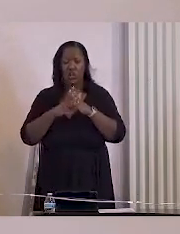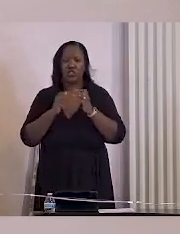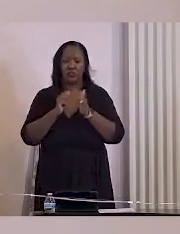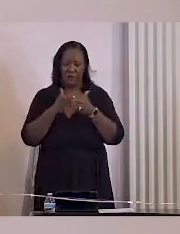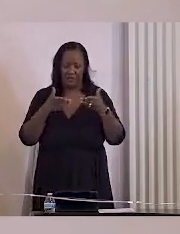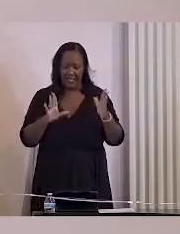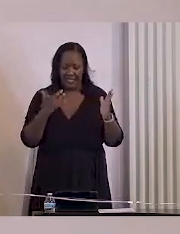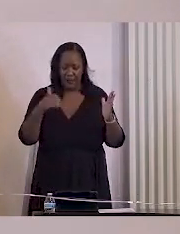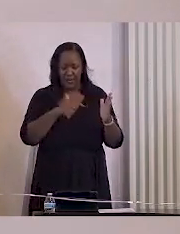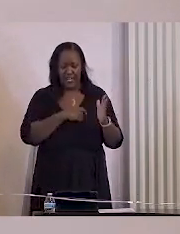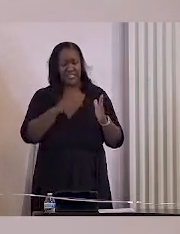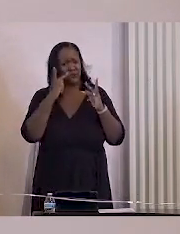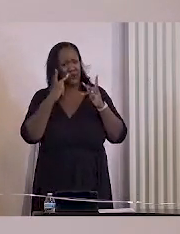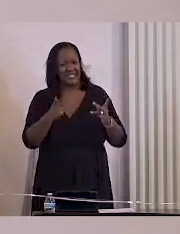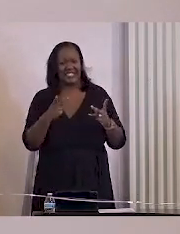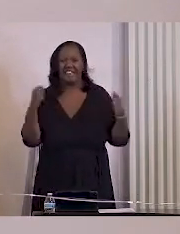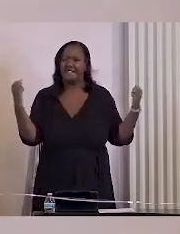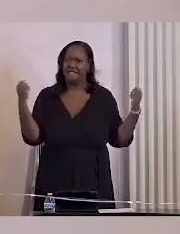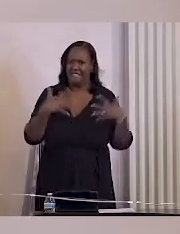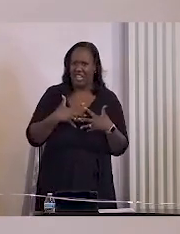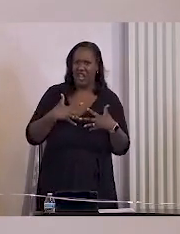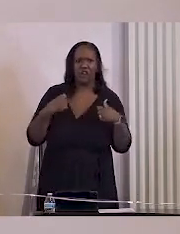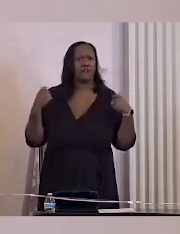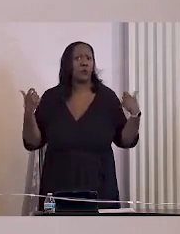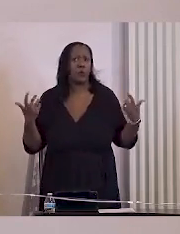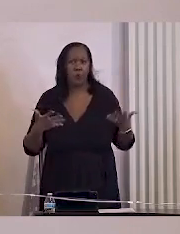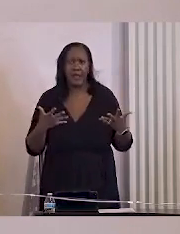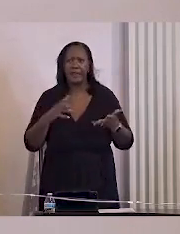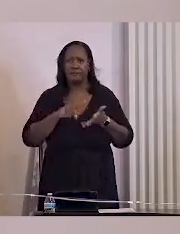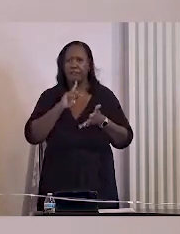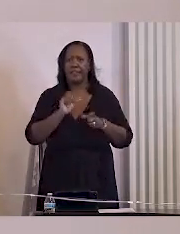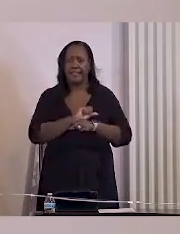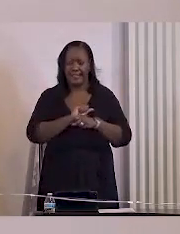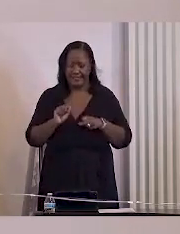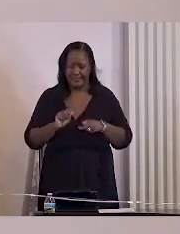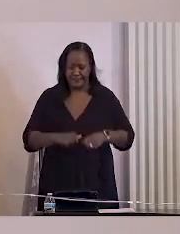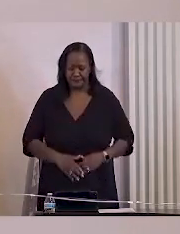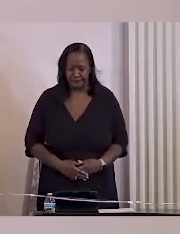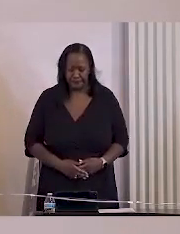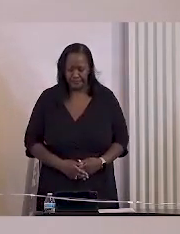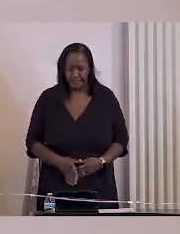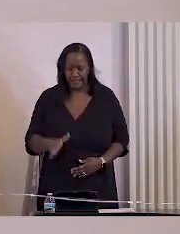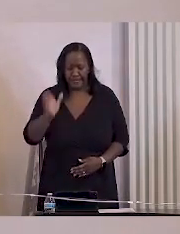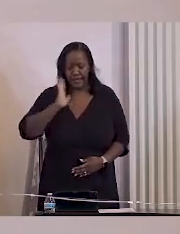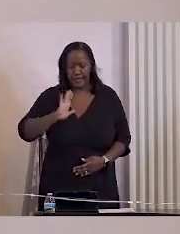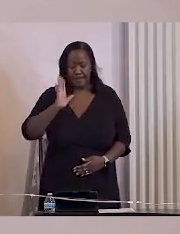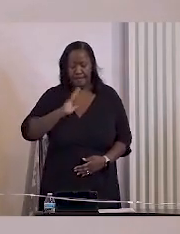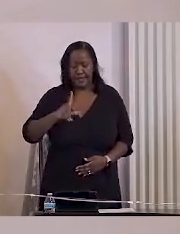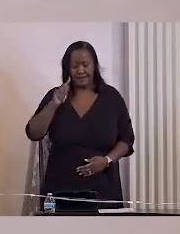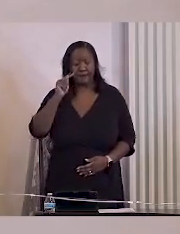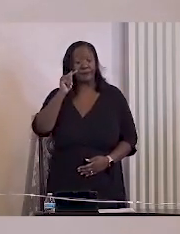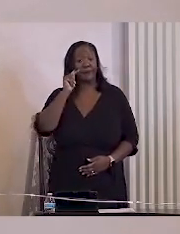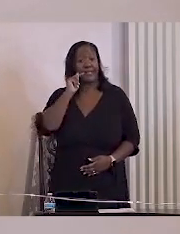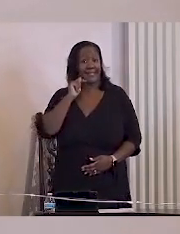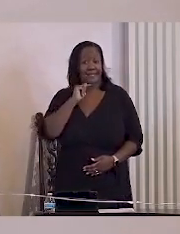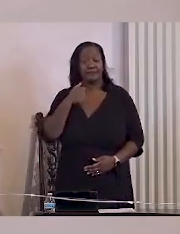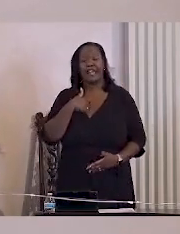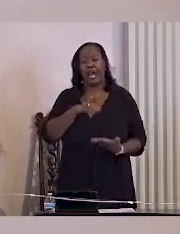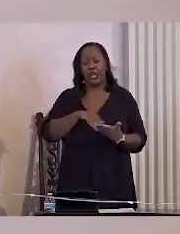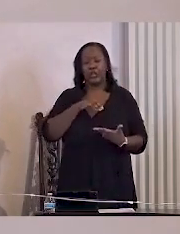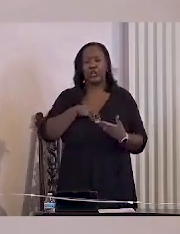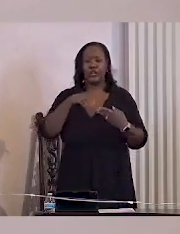to see fear for what it is. In my early teen years, I learned an acronym from